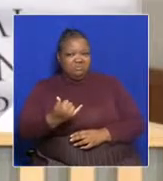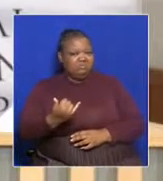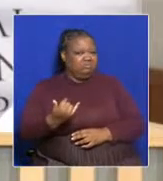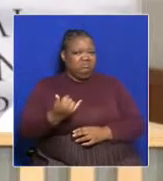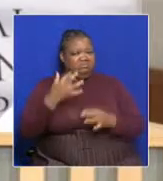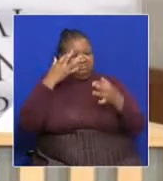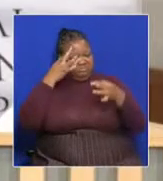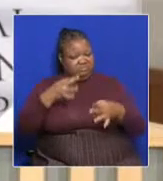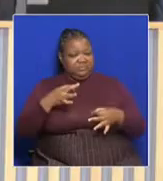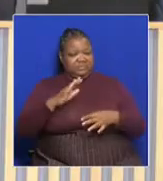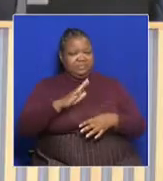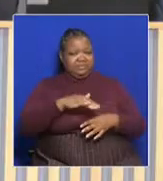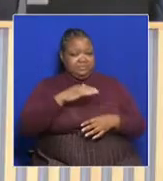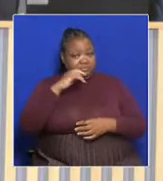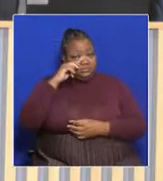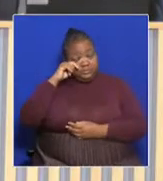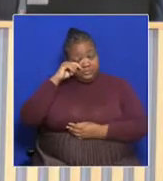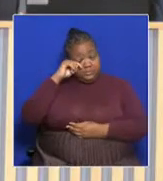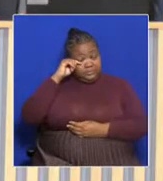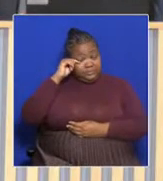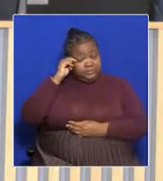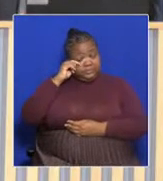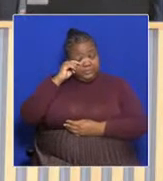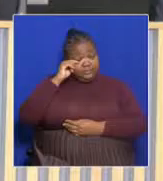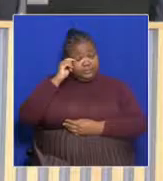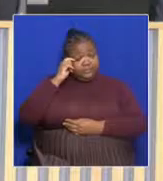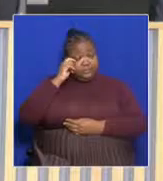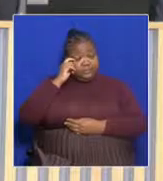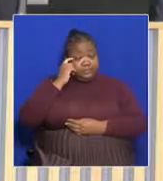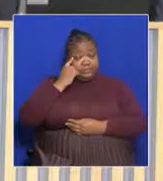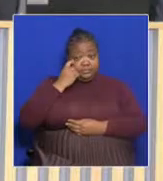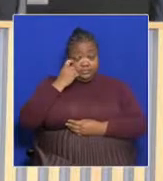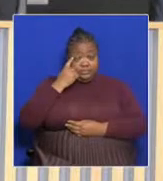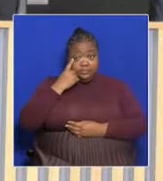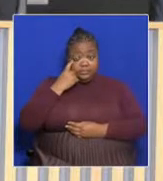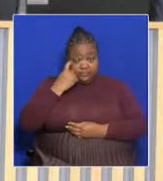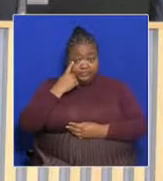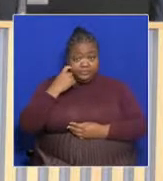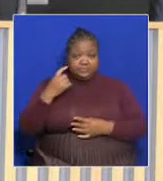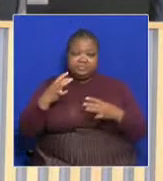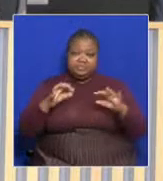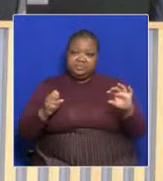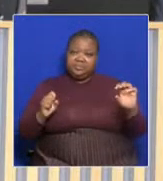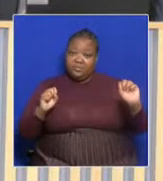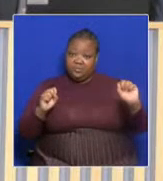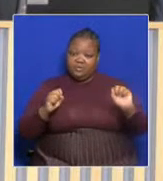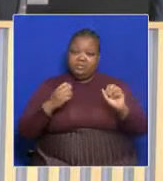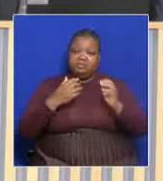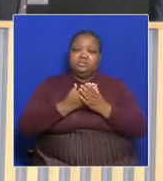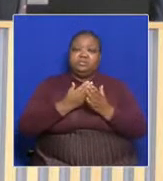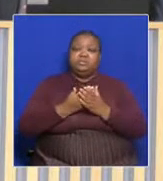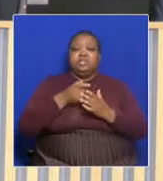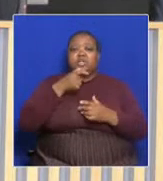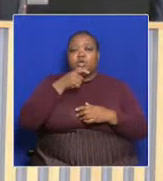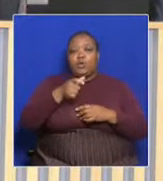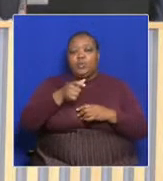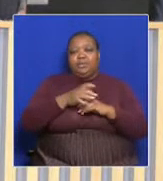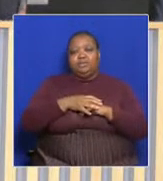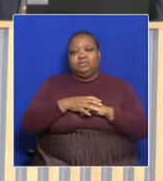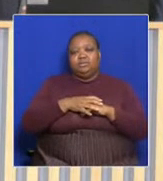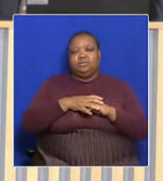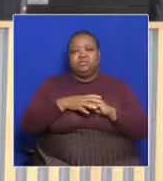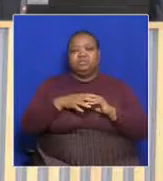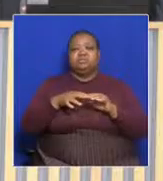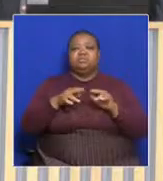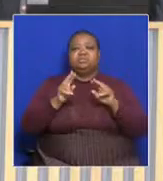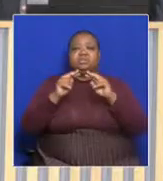question, or maybe make a statement to you? If the requirements and the national prescripts or national